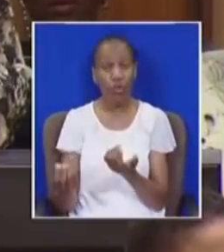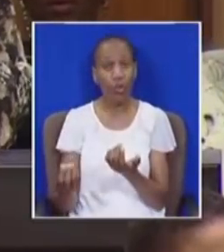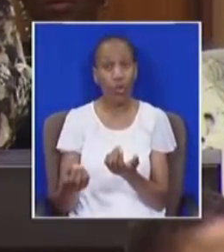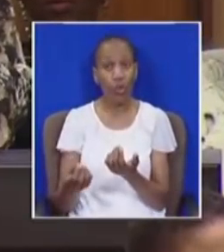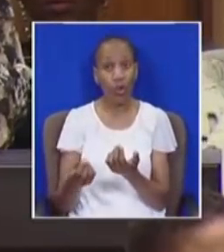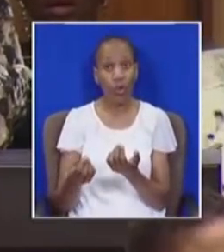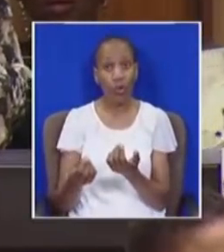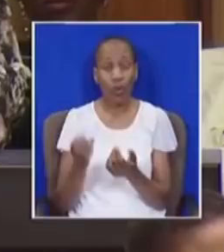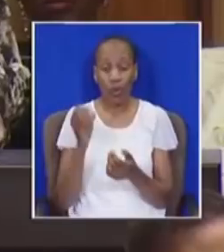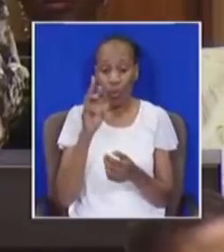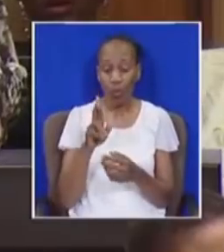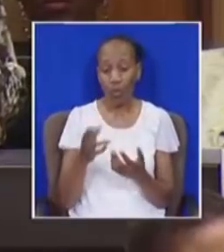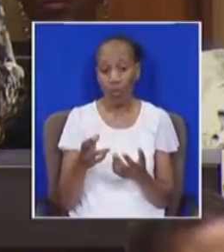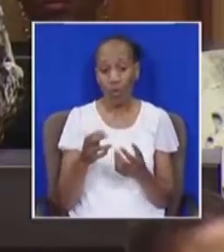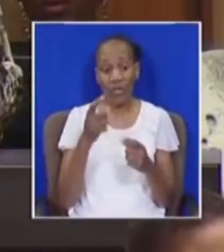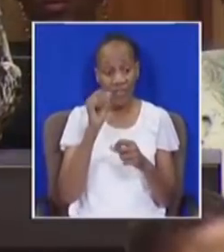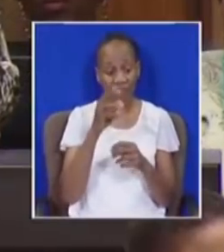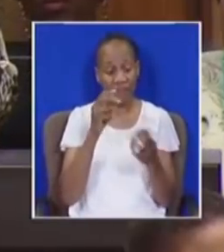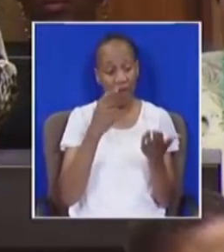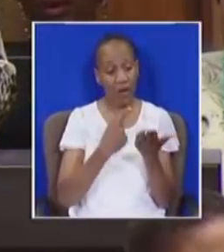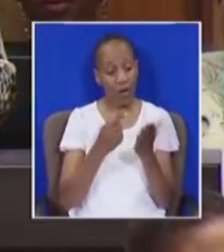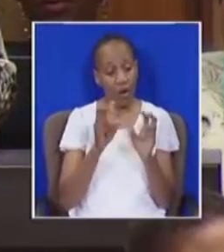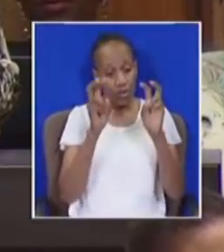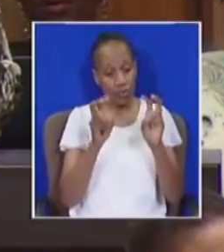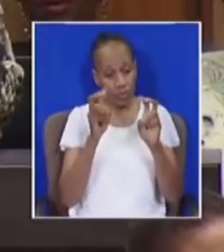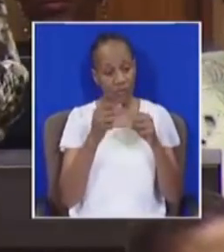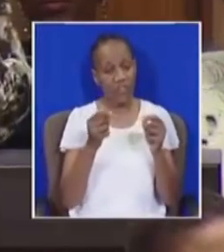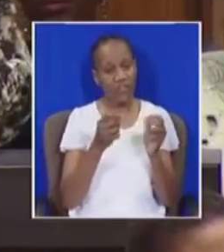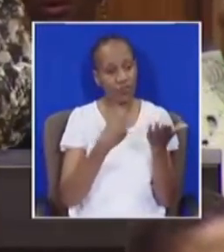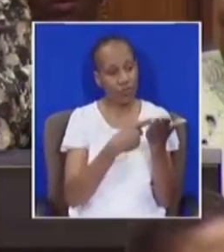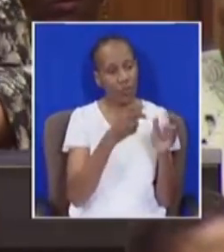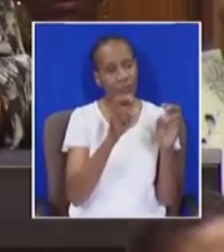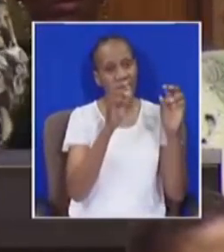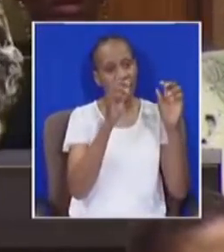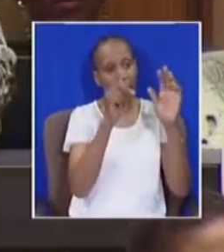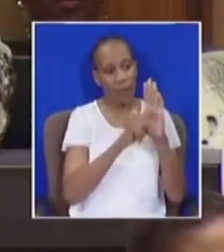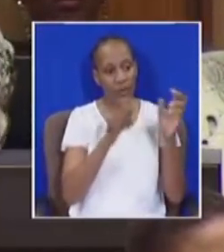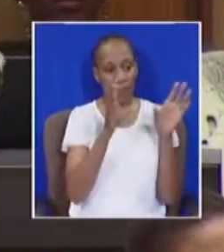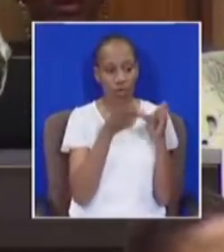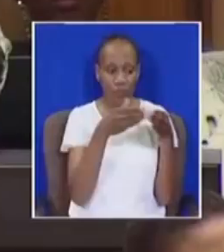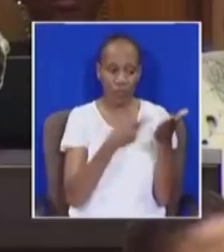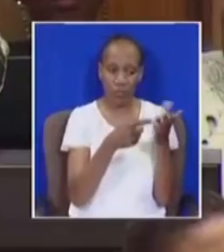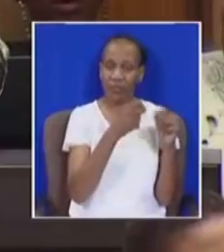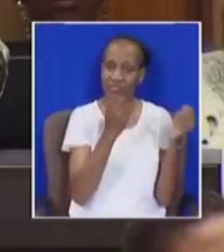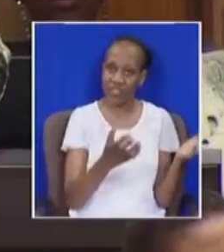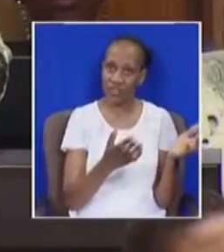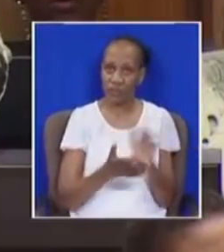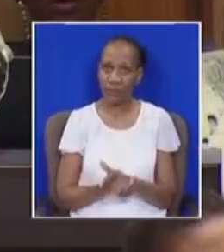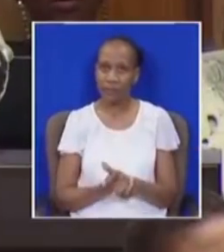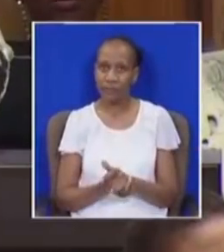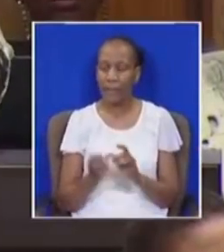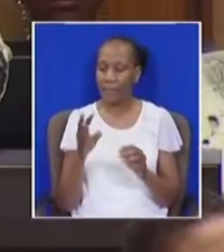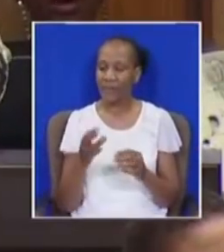paper or agreed upon by program committee for scheduling. But in all